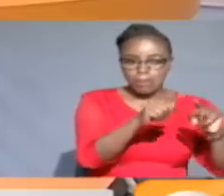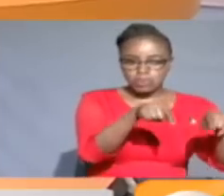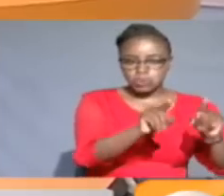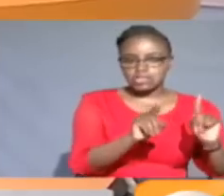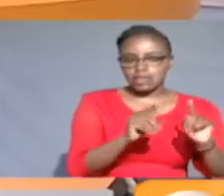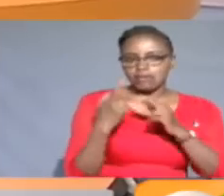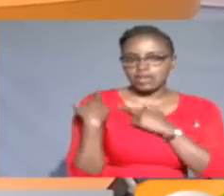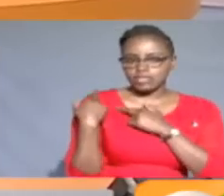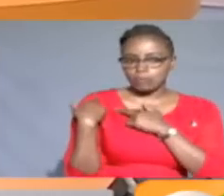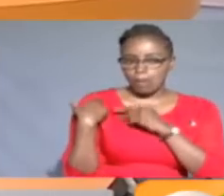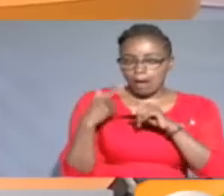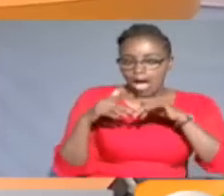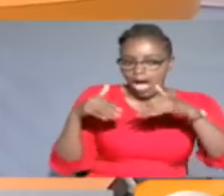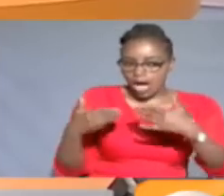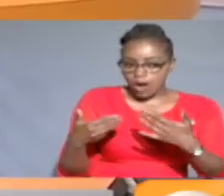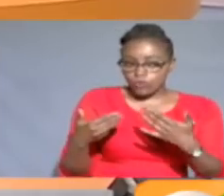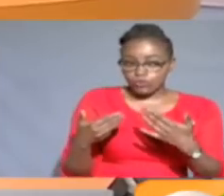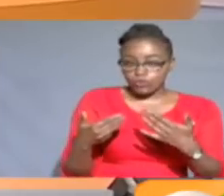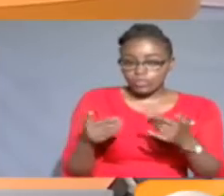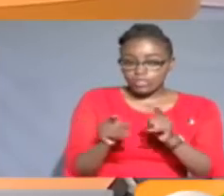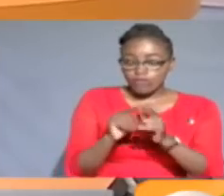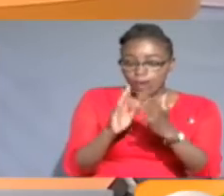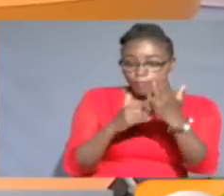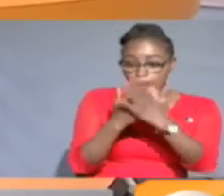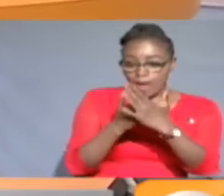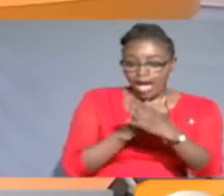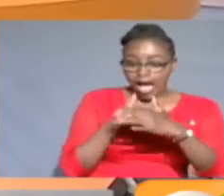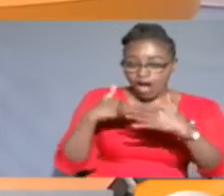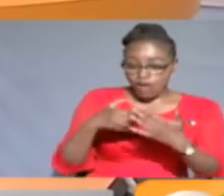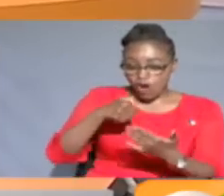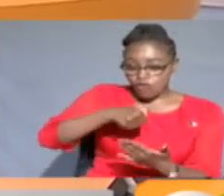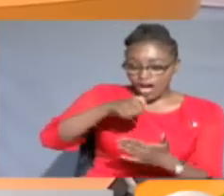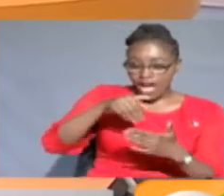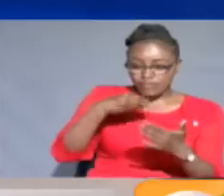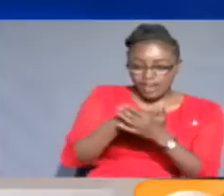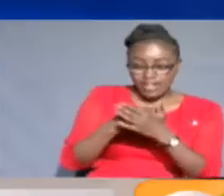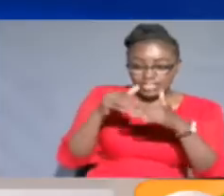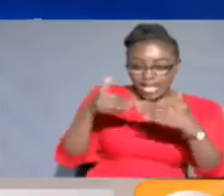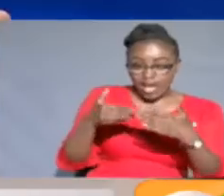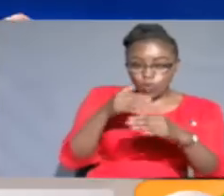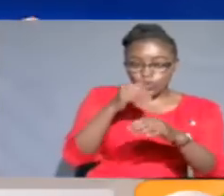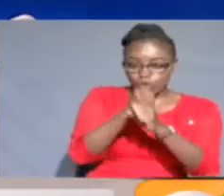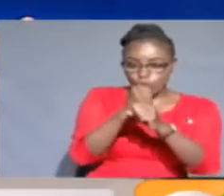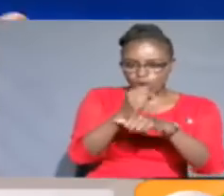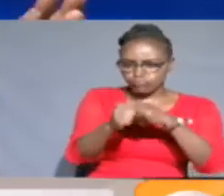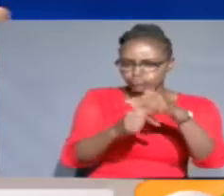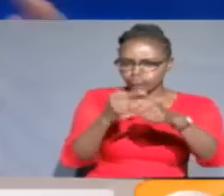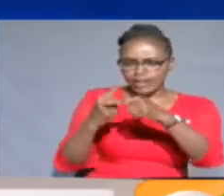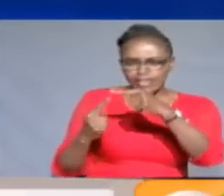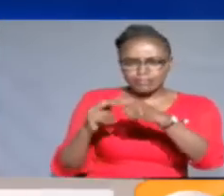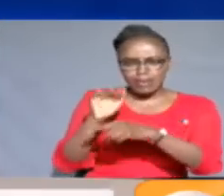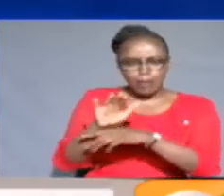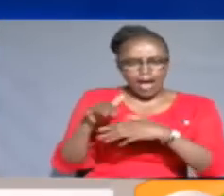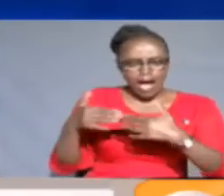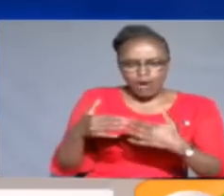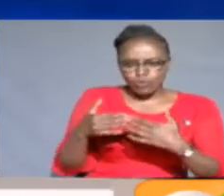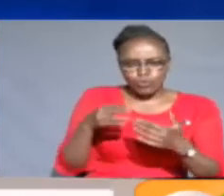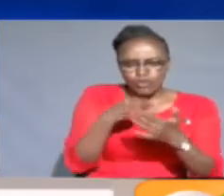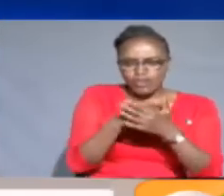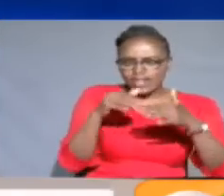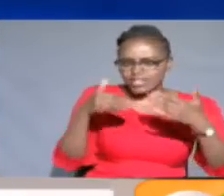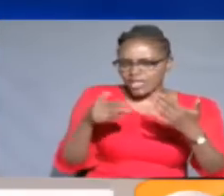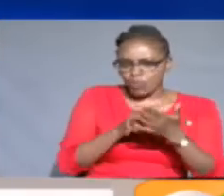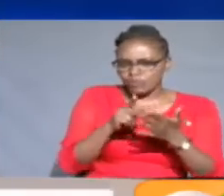give that or to come up with that proposal on how it should be financed, but in your line of work and in your experience, how should you finance this, for